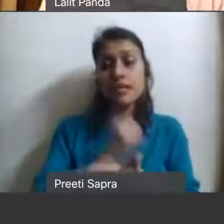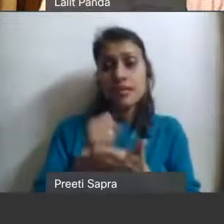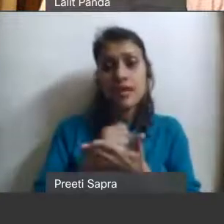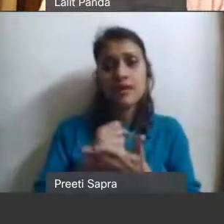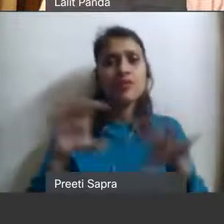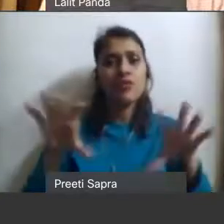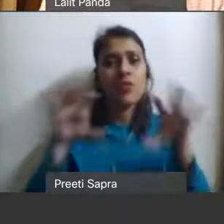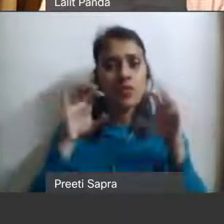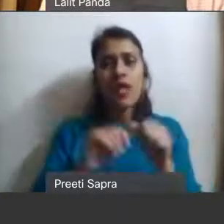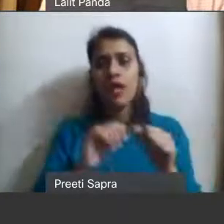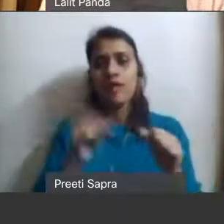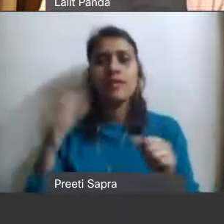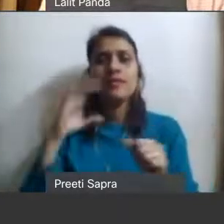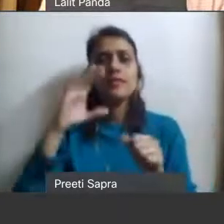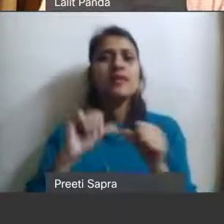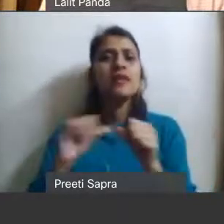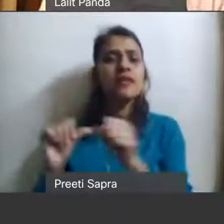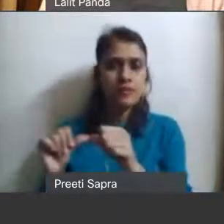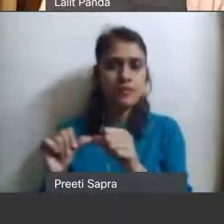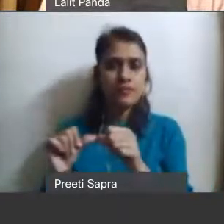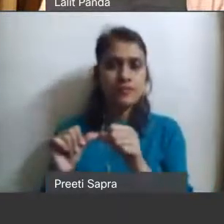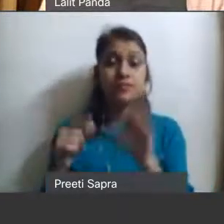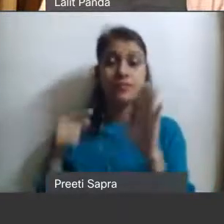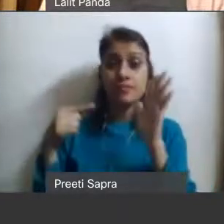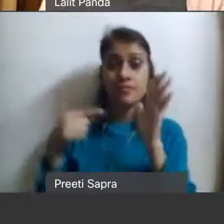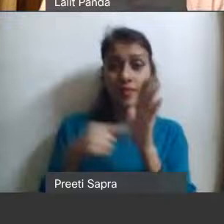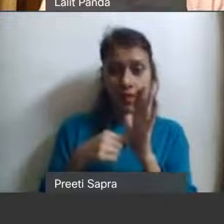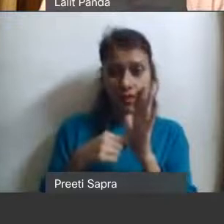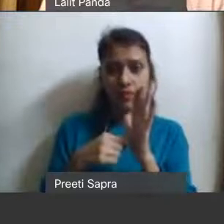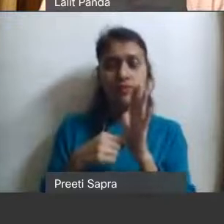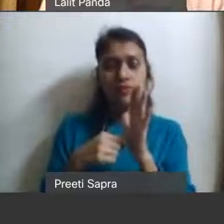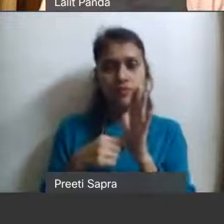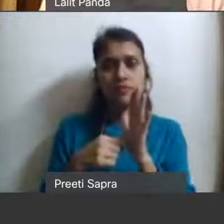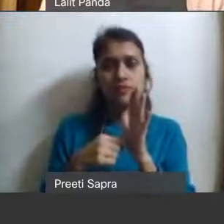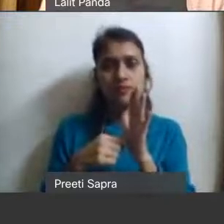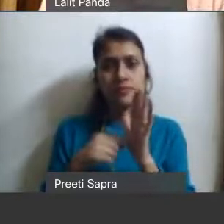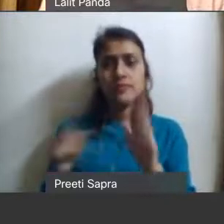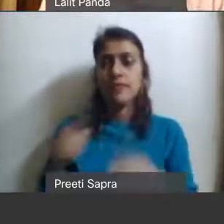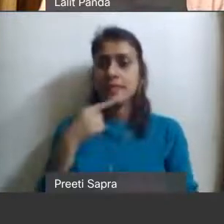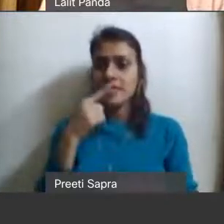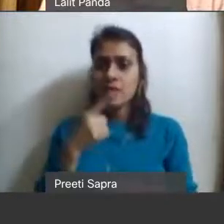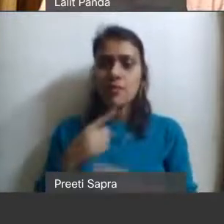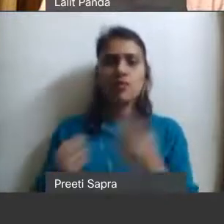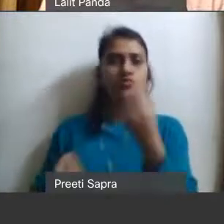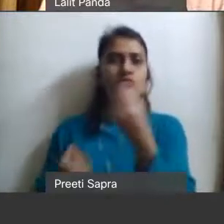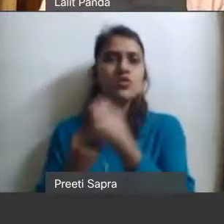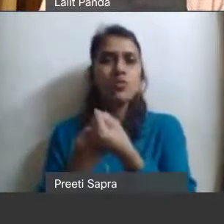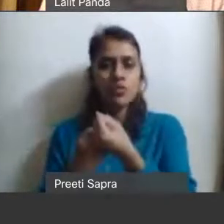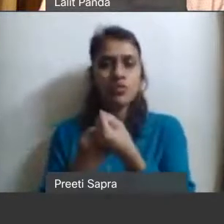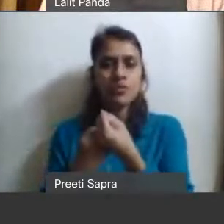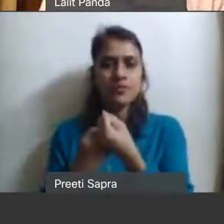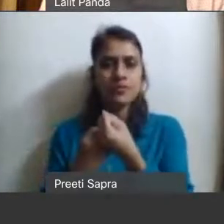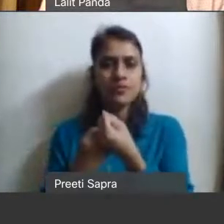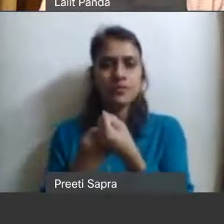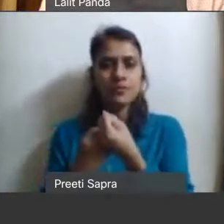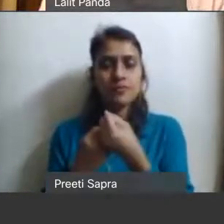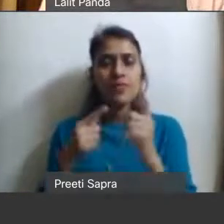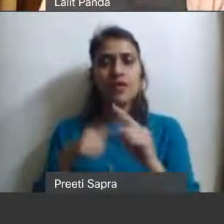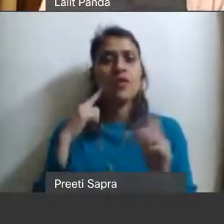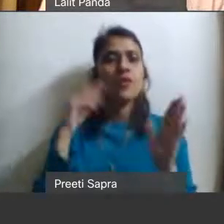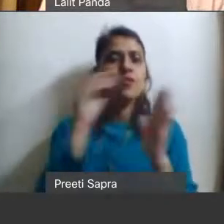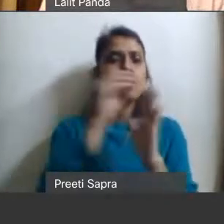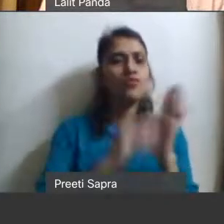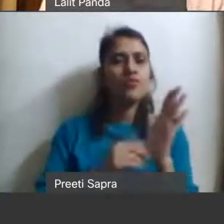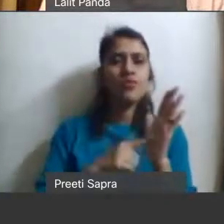CAA. And I would believe that would, in fact, speak in favor of the petitions challenging